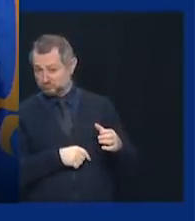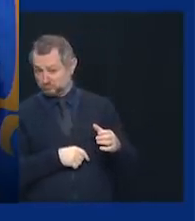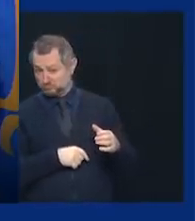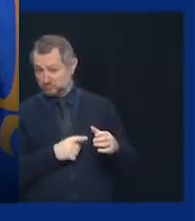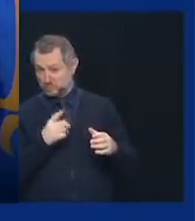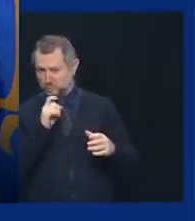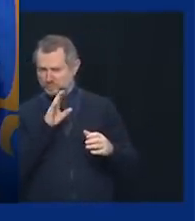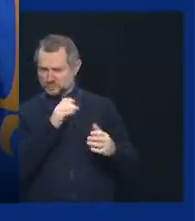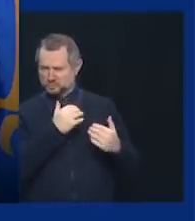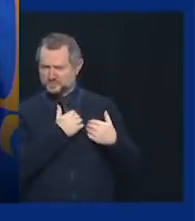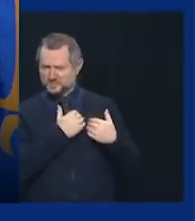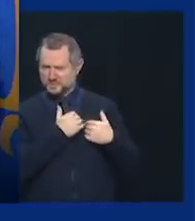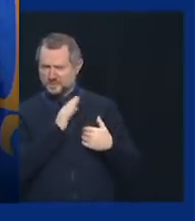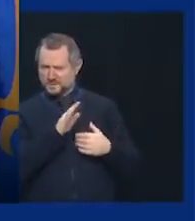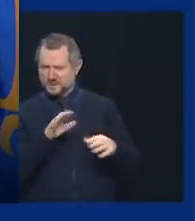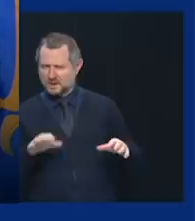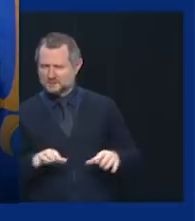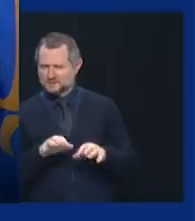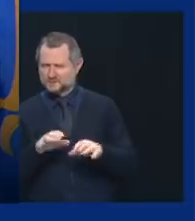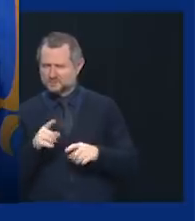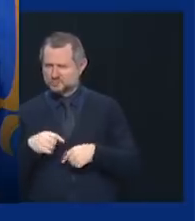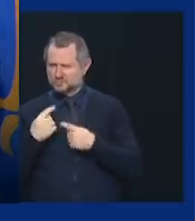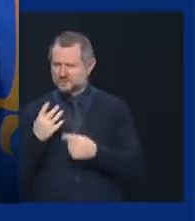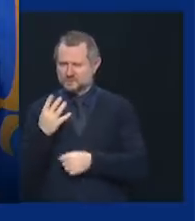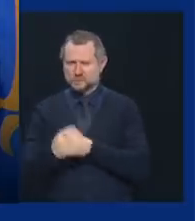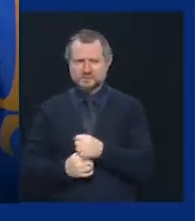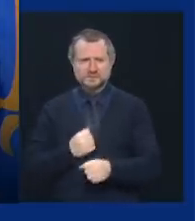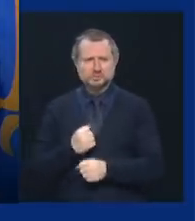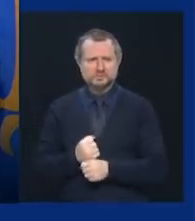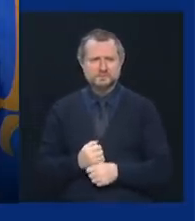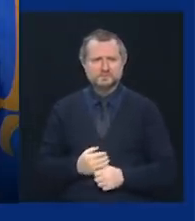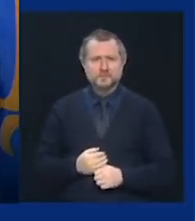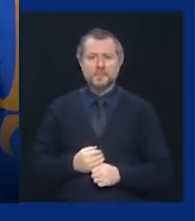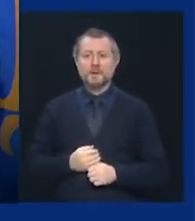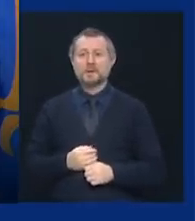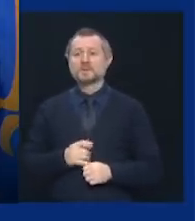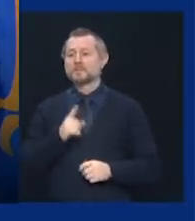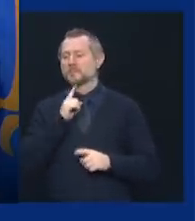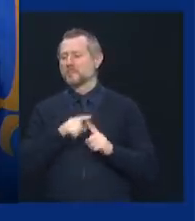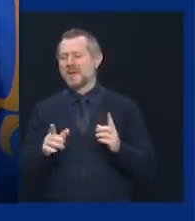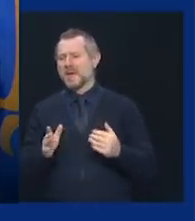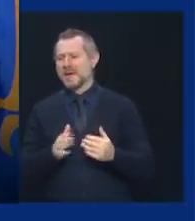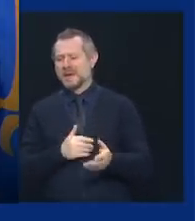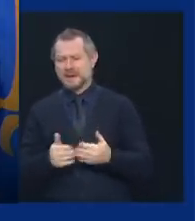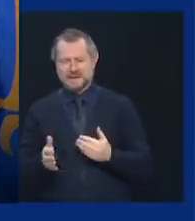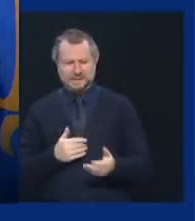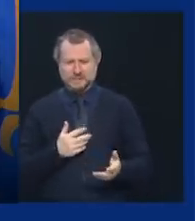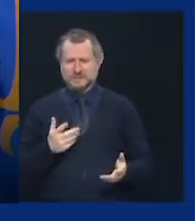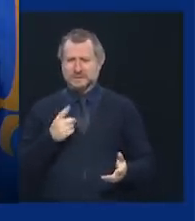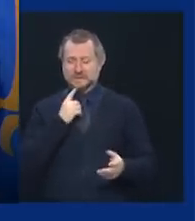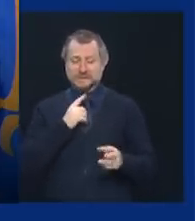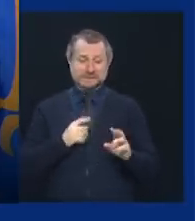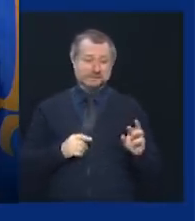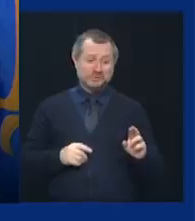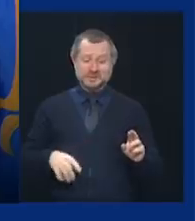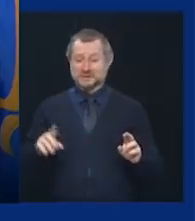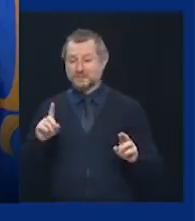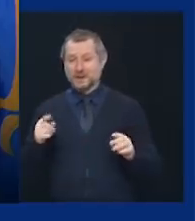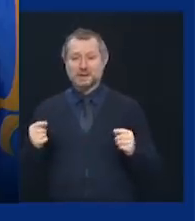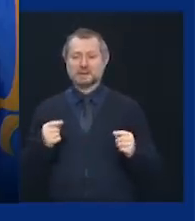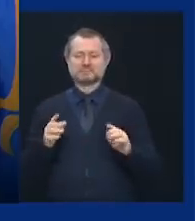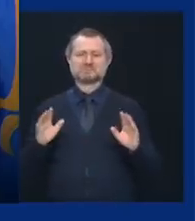over the past 4 years. But it's over now, the politics. Why didn't you do your